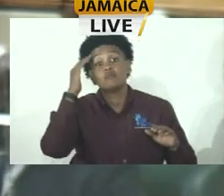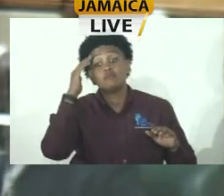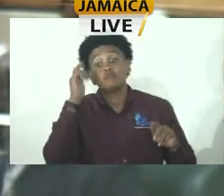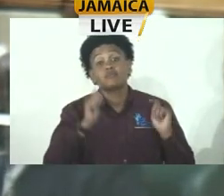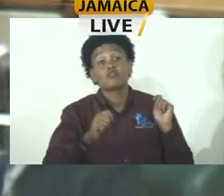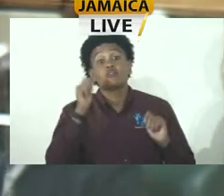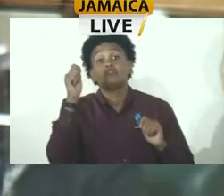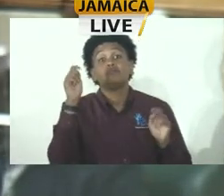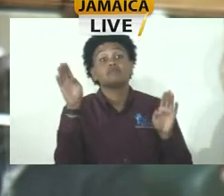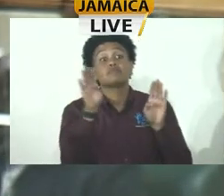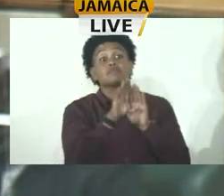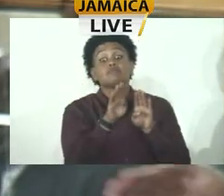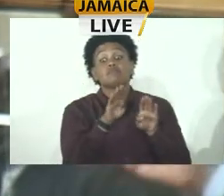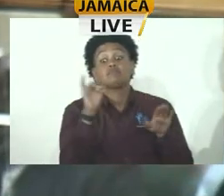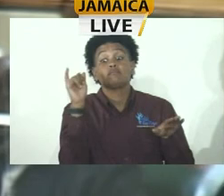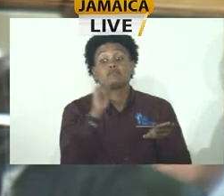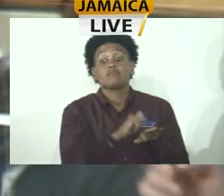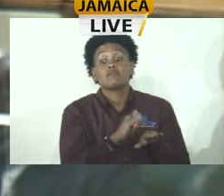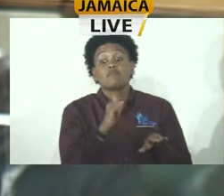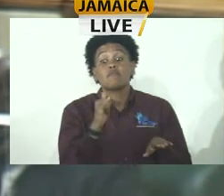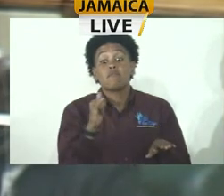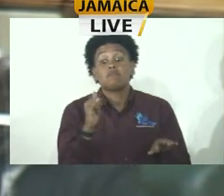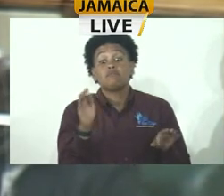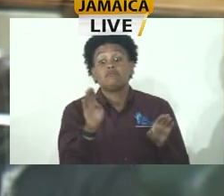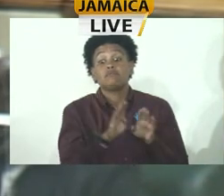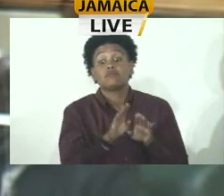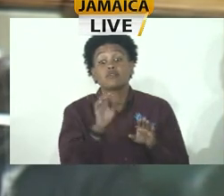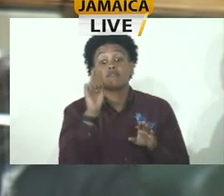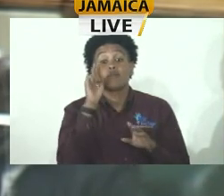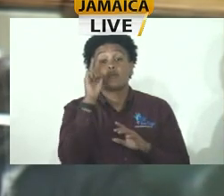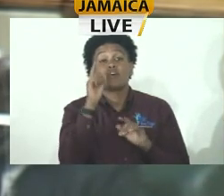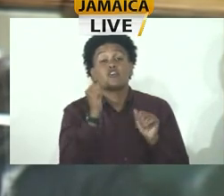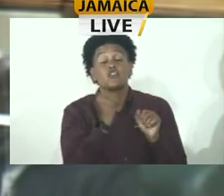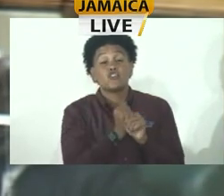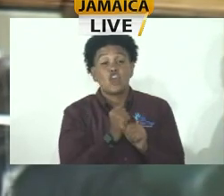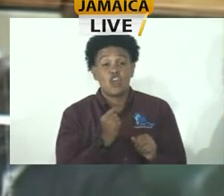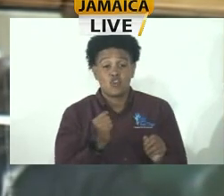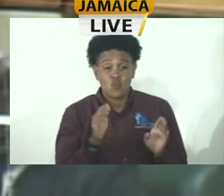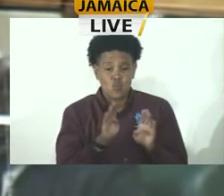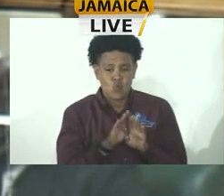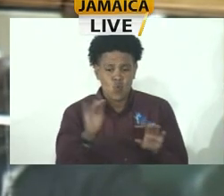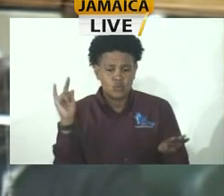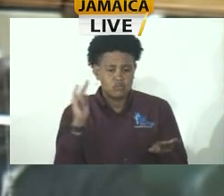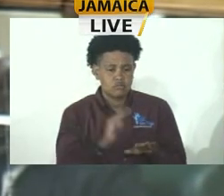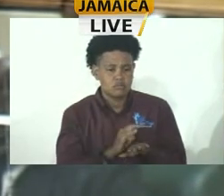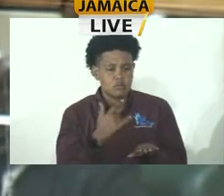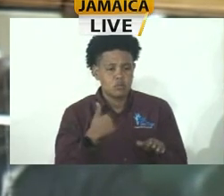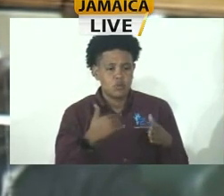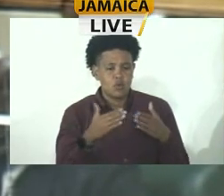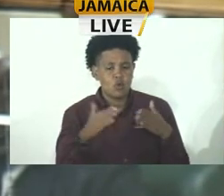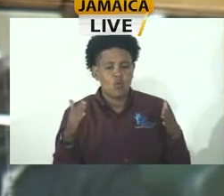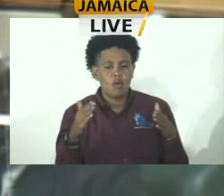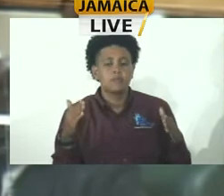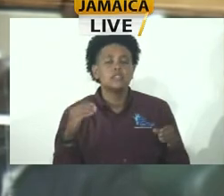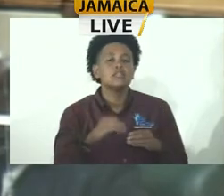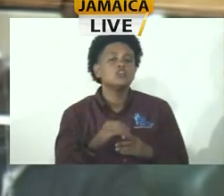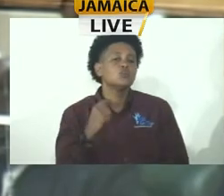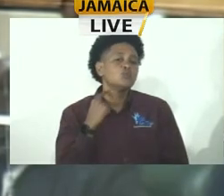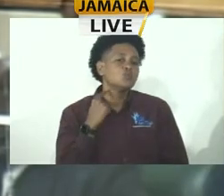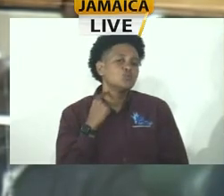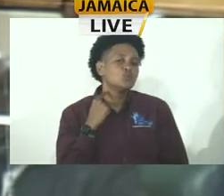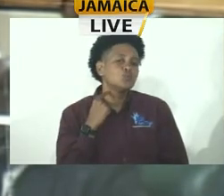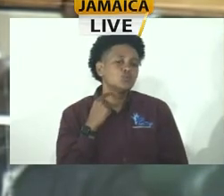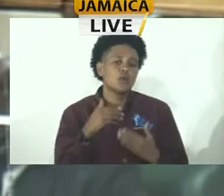border is now closed for going close to a year we opened our borders in june